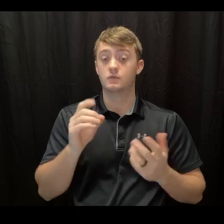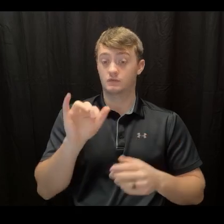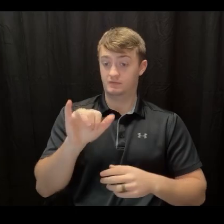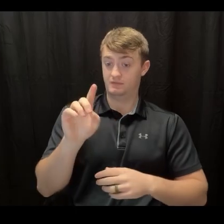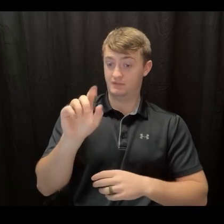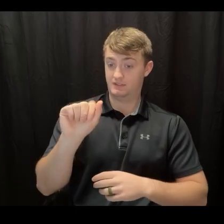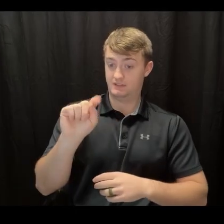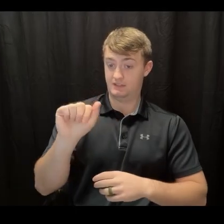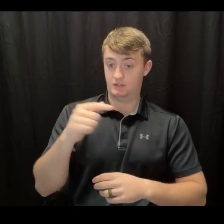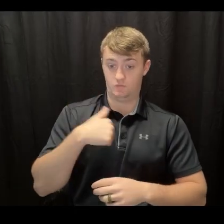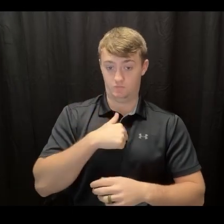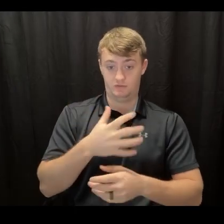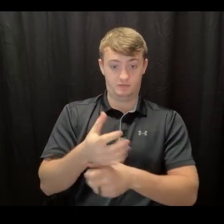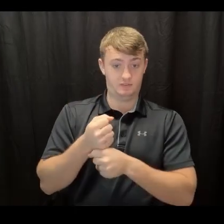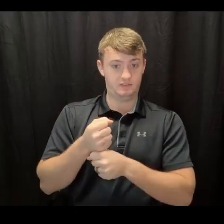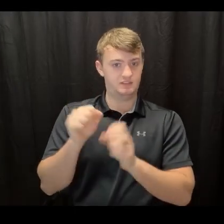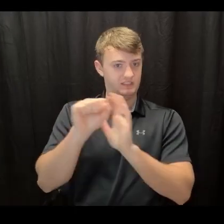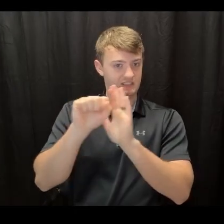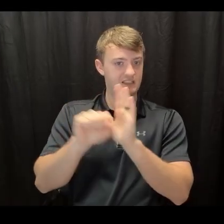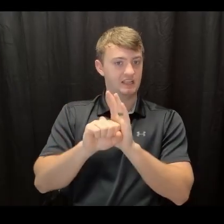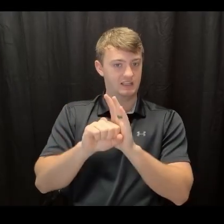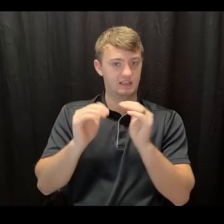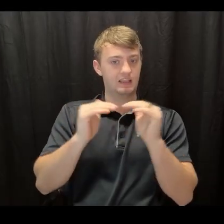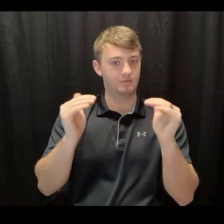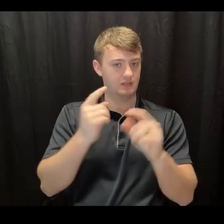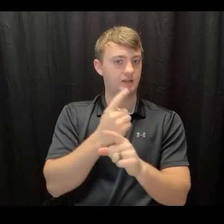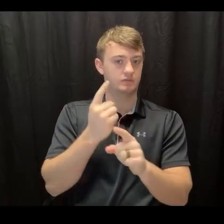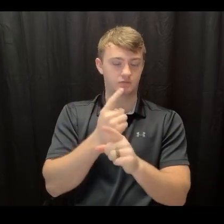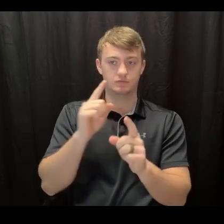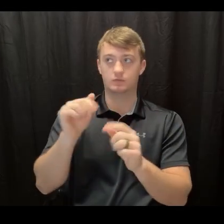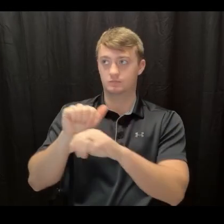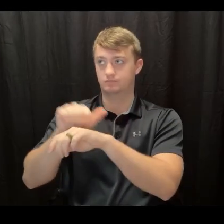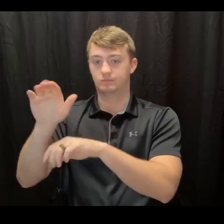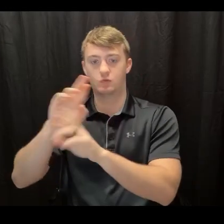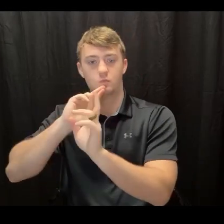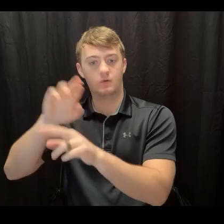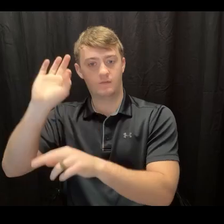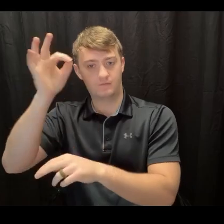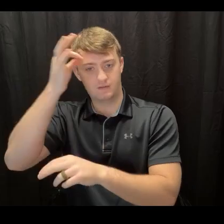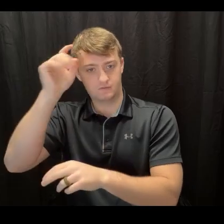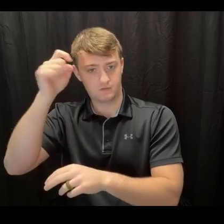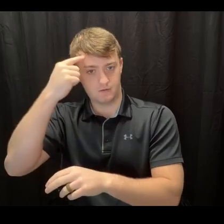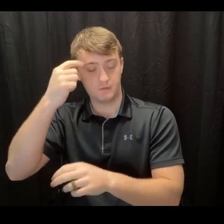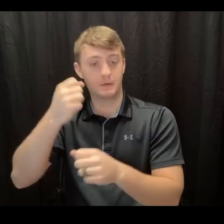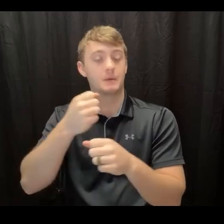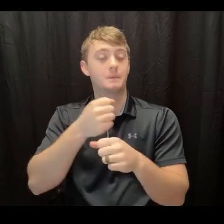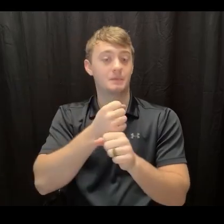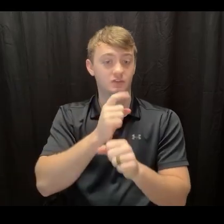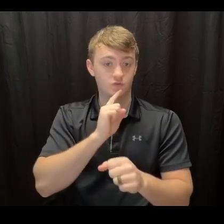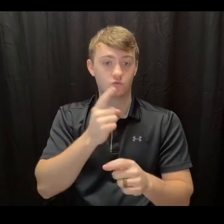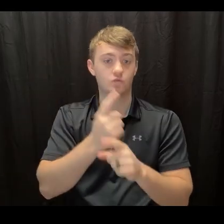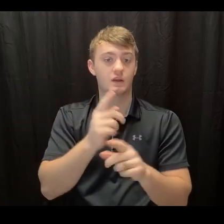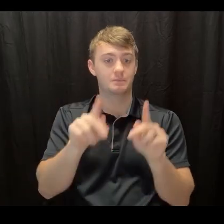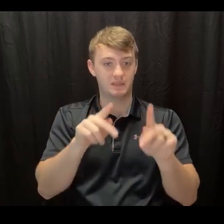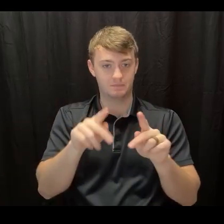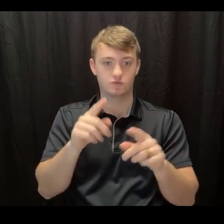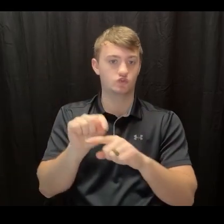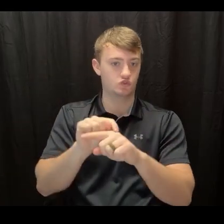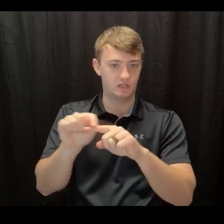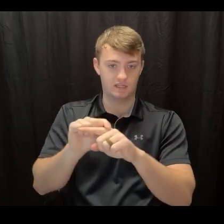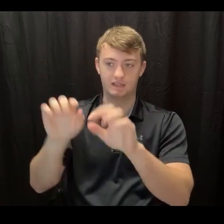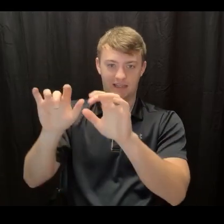the data that we receive at the state level is accurate and that we report to the federal government. Be sure the right people are trained to